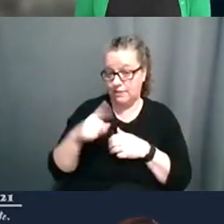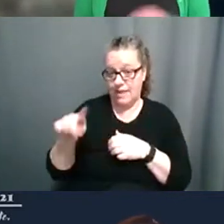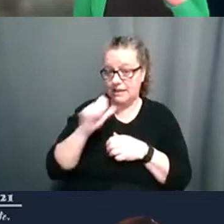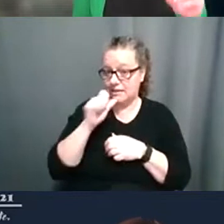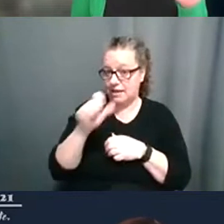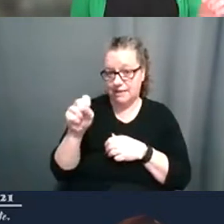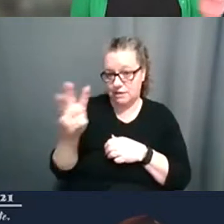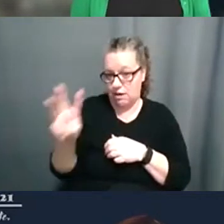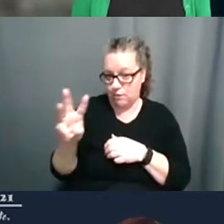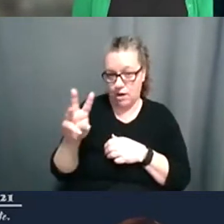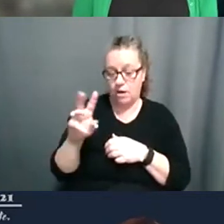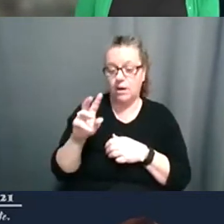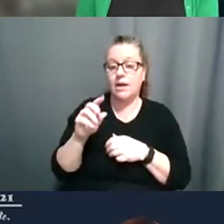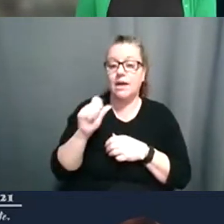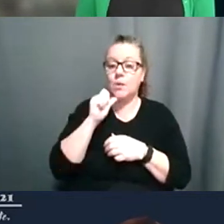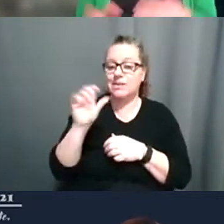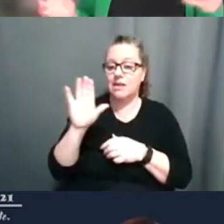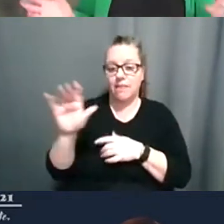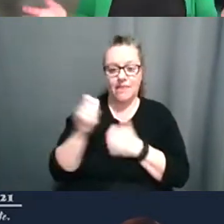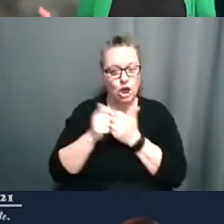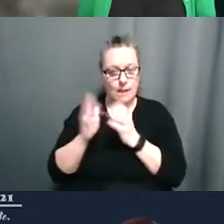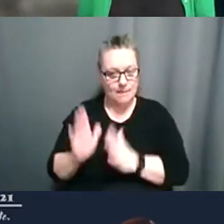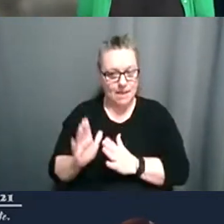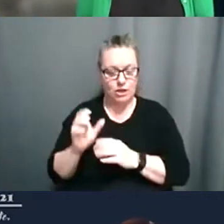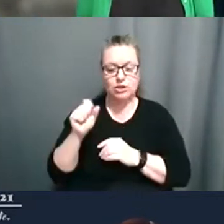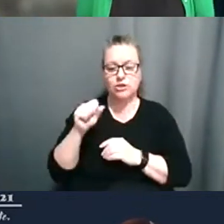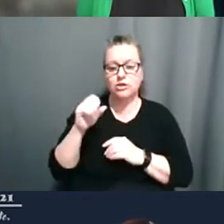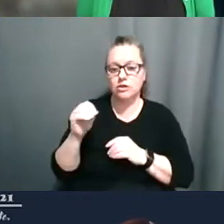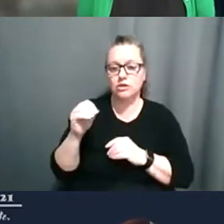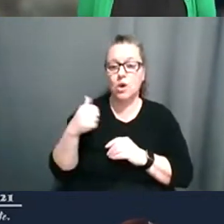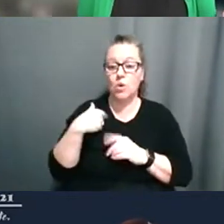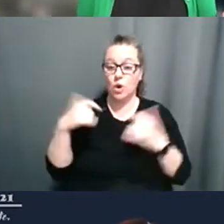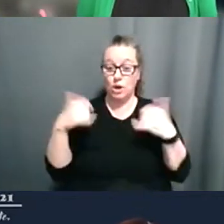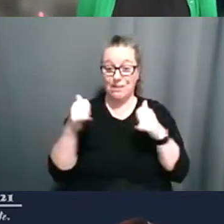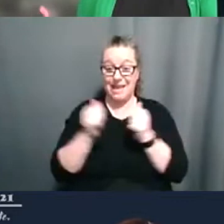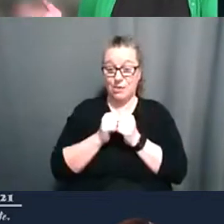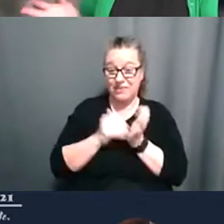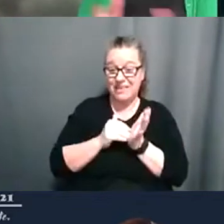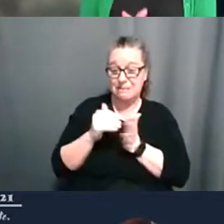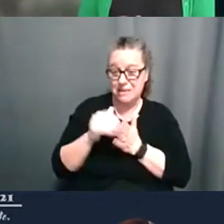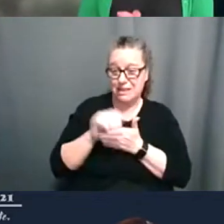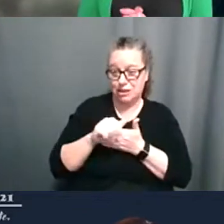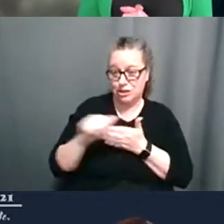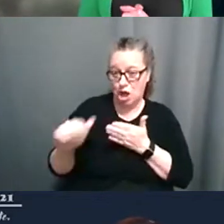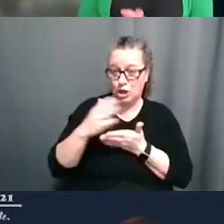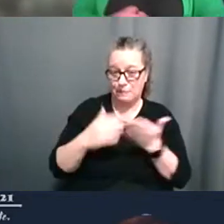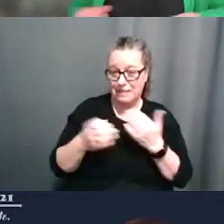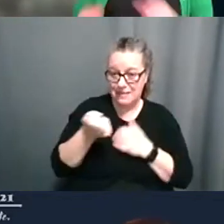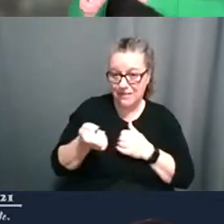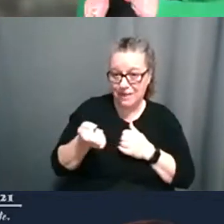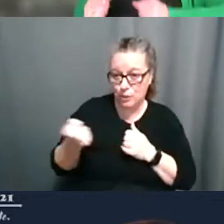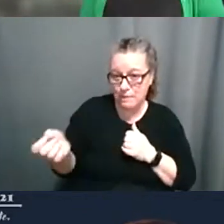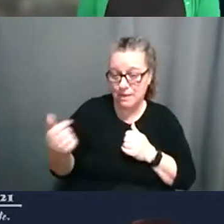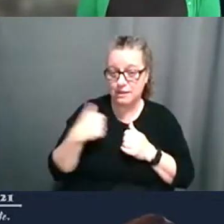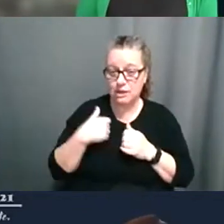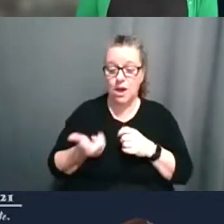programming. And it also wasn't their competitors. So, we're probably playing with this $1 million piece of equipment. So I climb